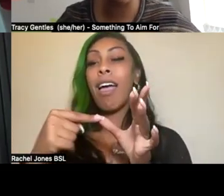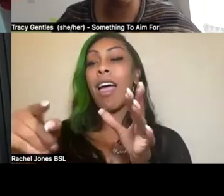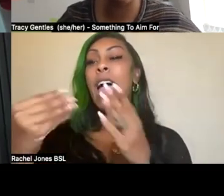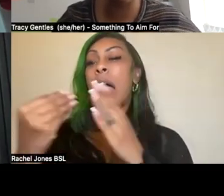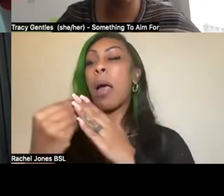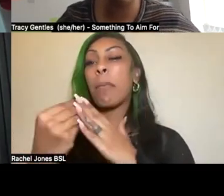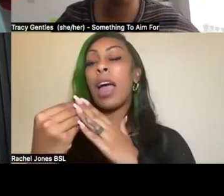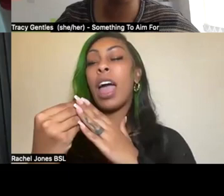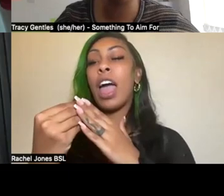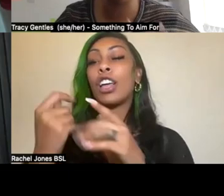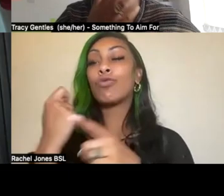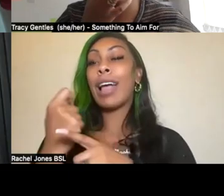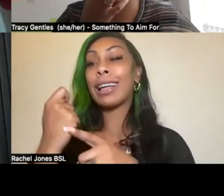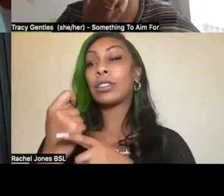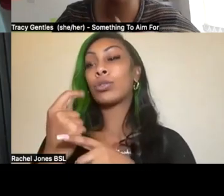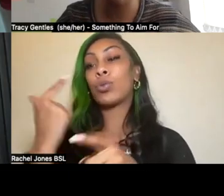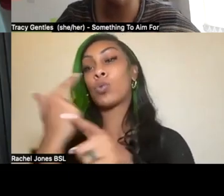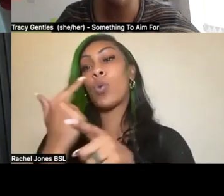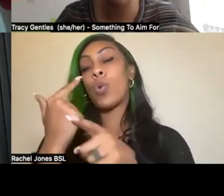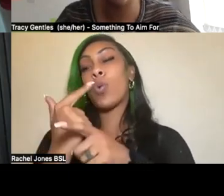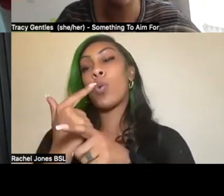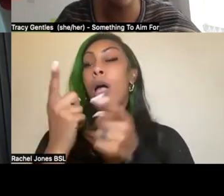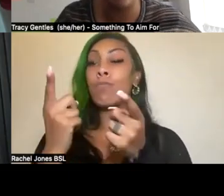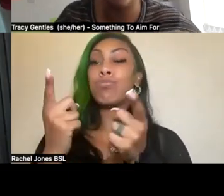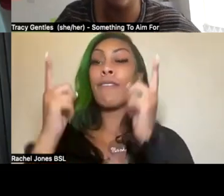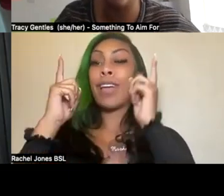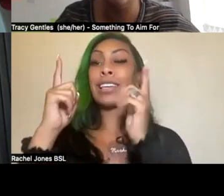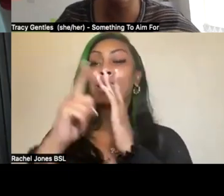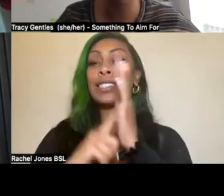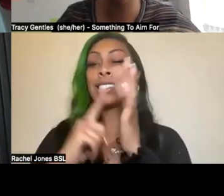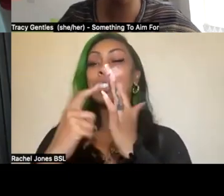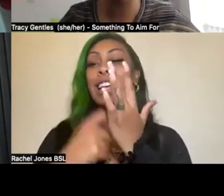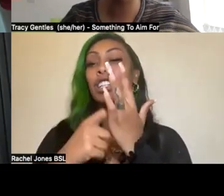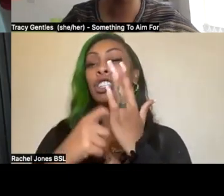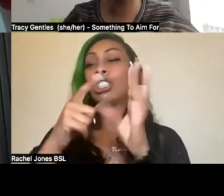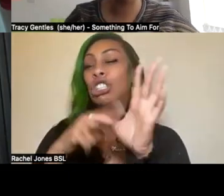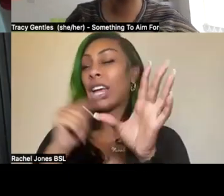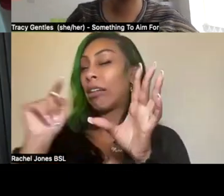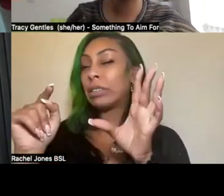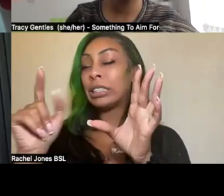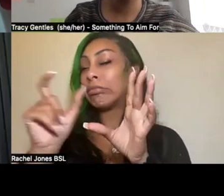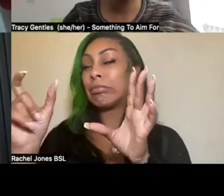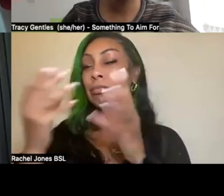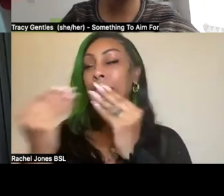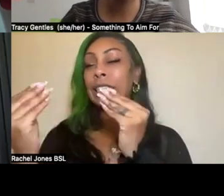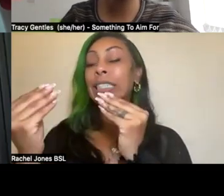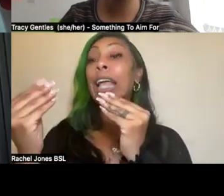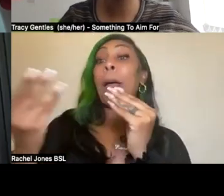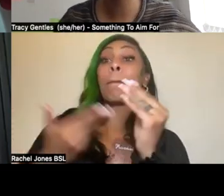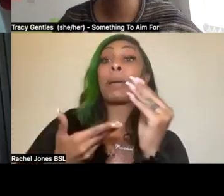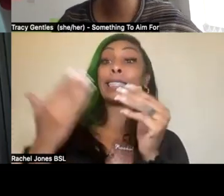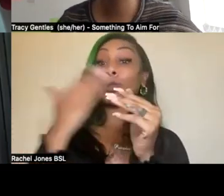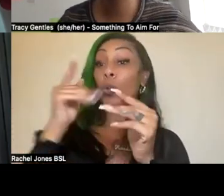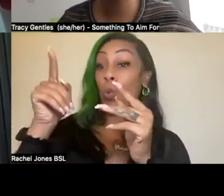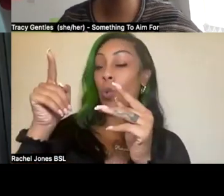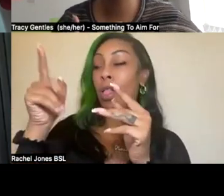talk, and Professor Jerry Hanlon, who's an academic working in the business school at Queen Mary's. Basically,